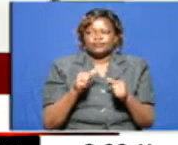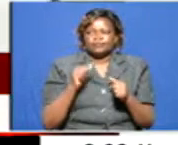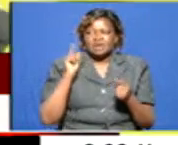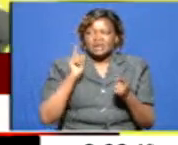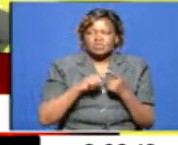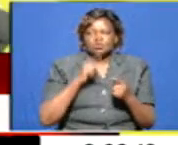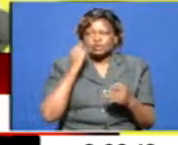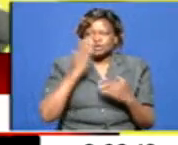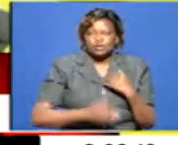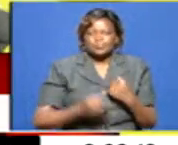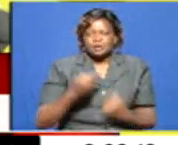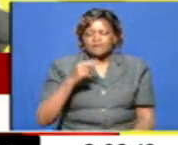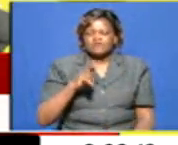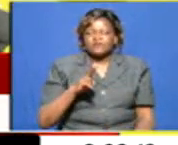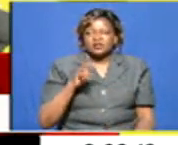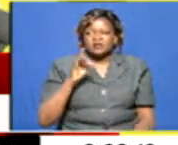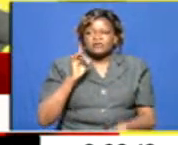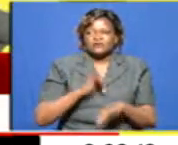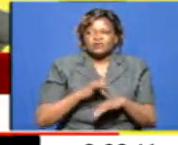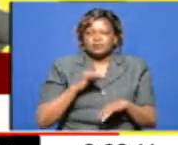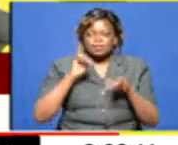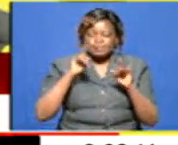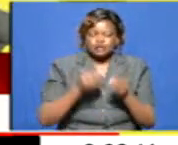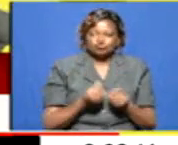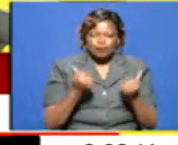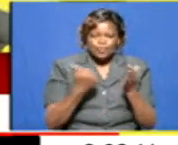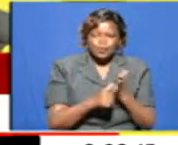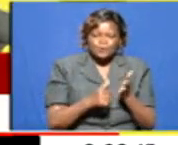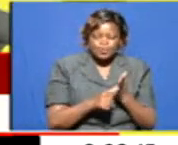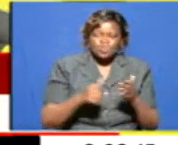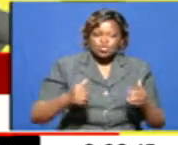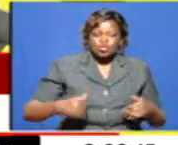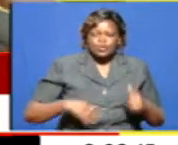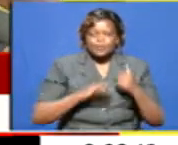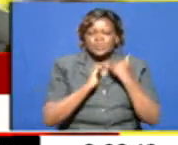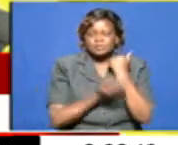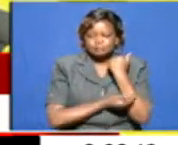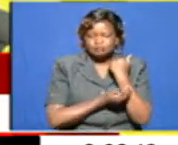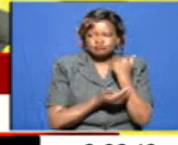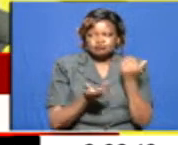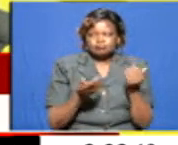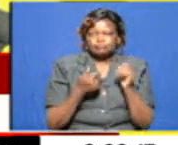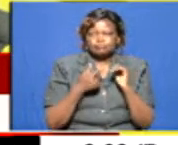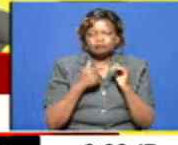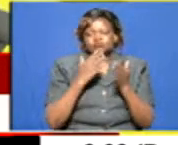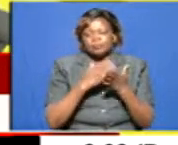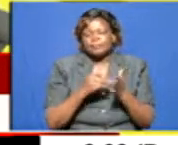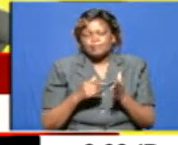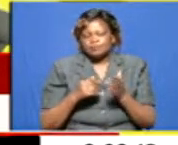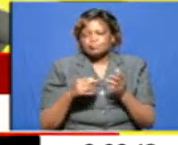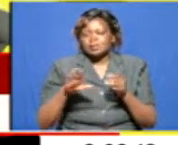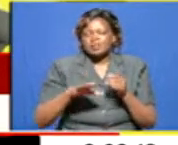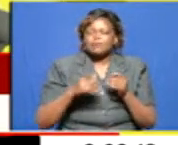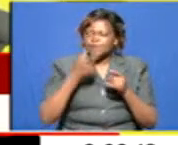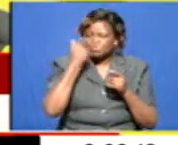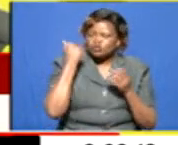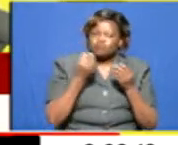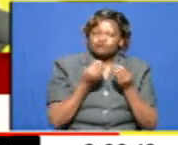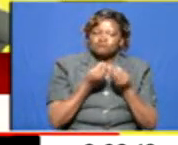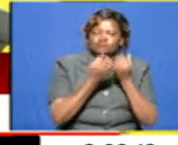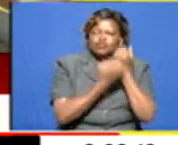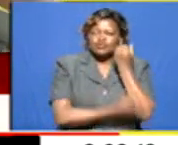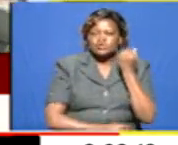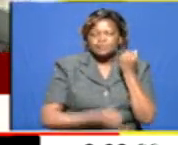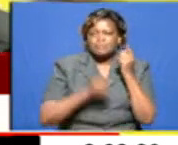new HIV infections. We need to address teenage pregnancy based on the drivers. So in some places, it's because of poverty. We need to address poverty. In some places, it's